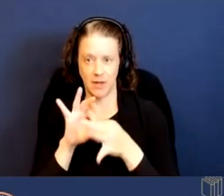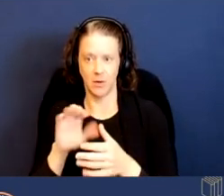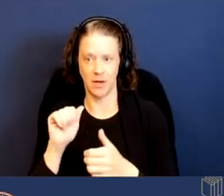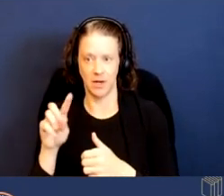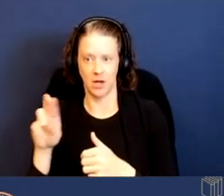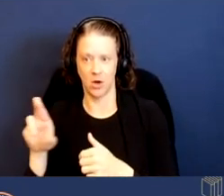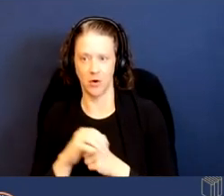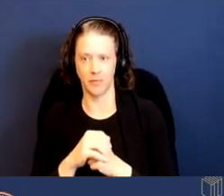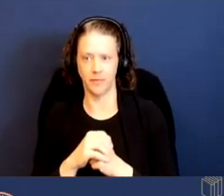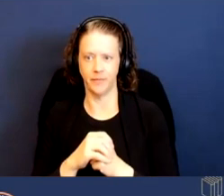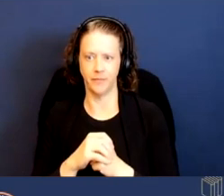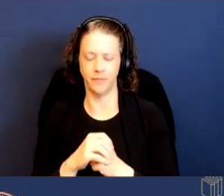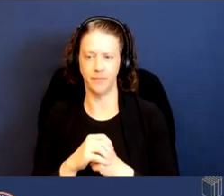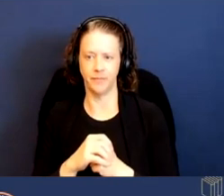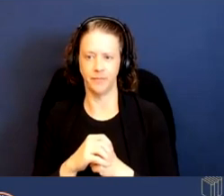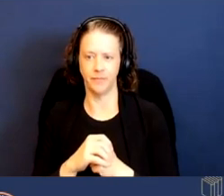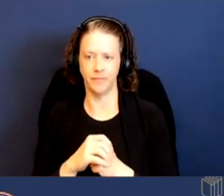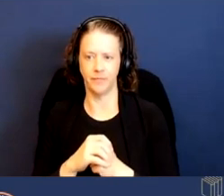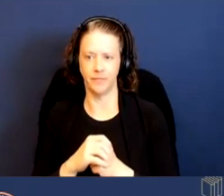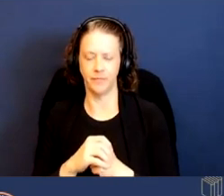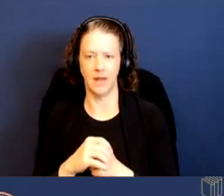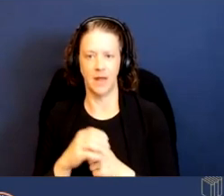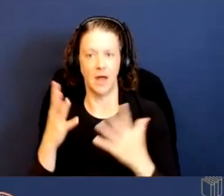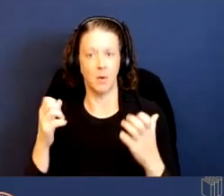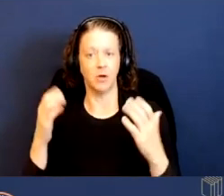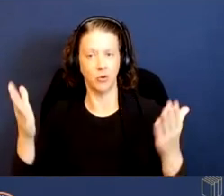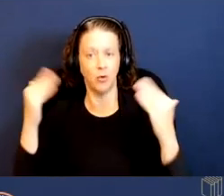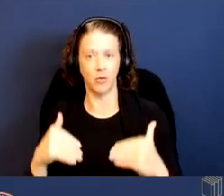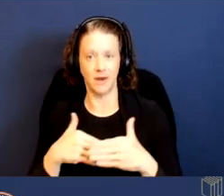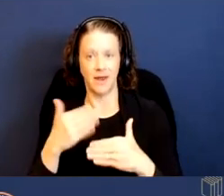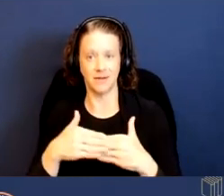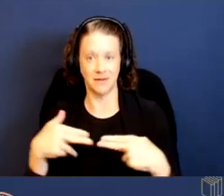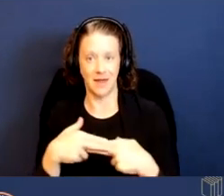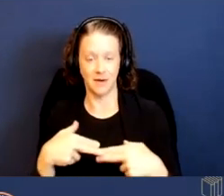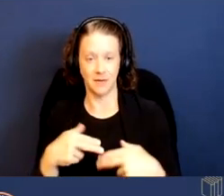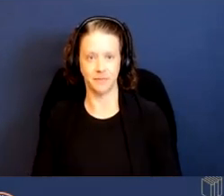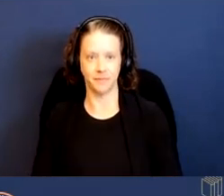So wanted to go to the next slide.